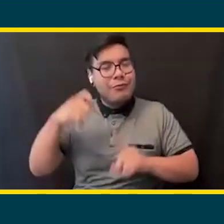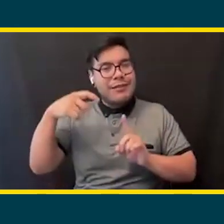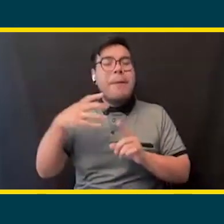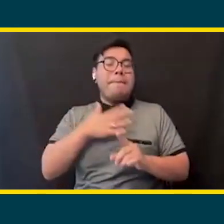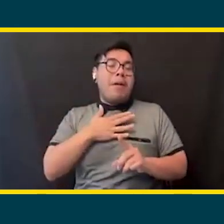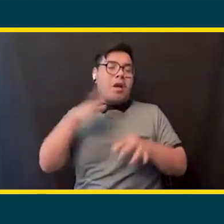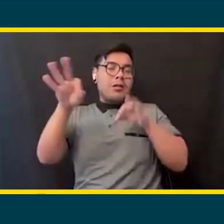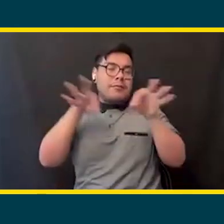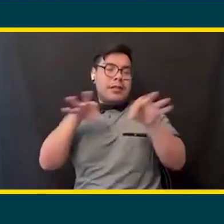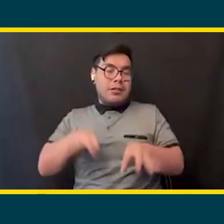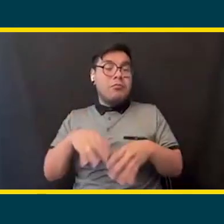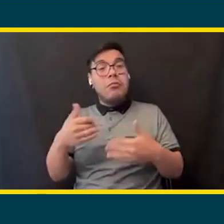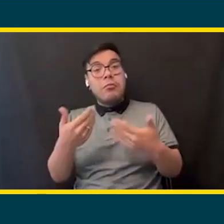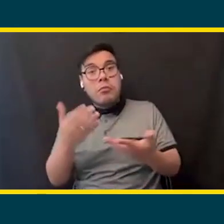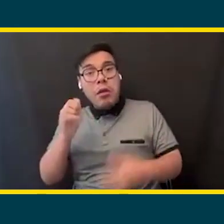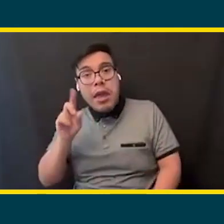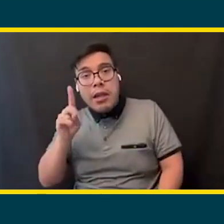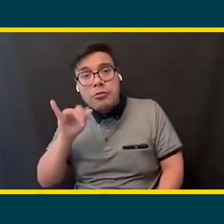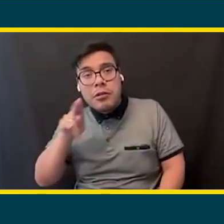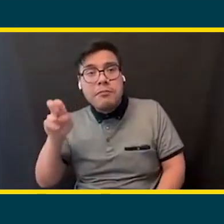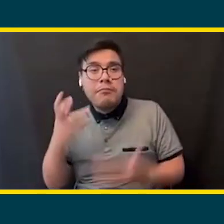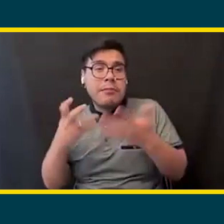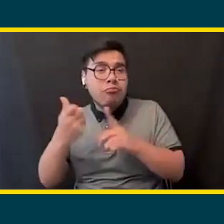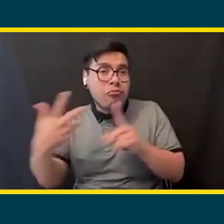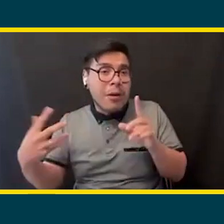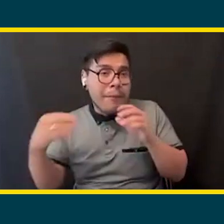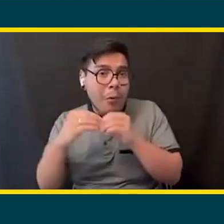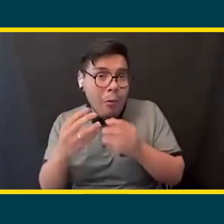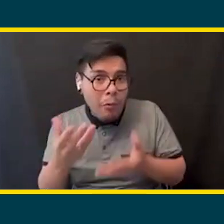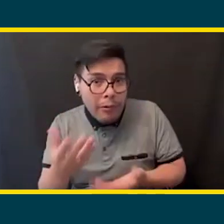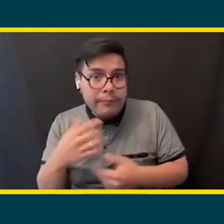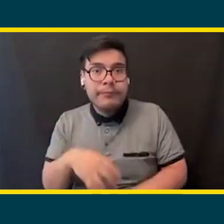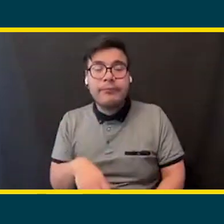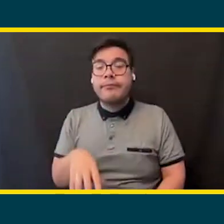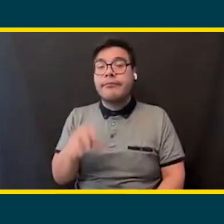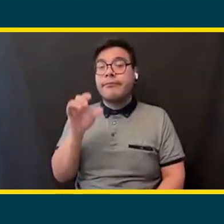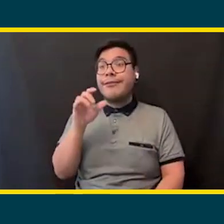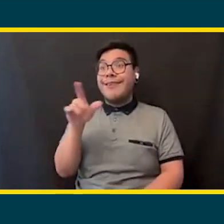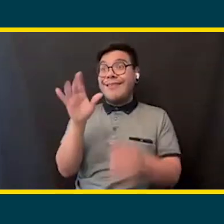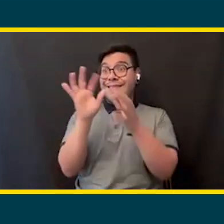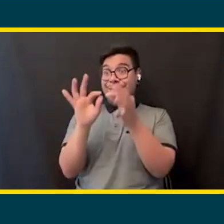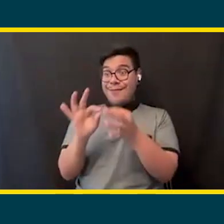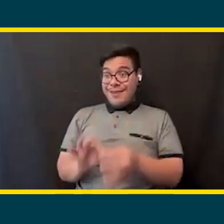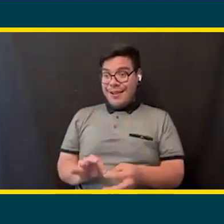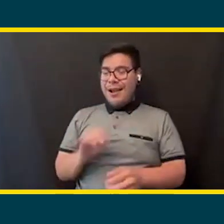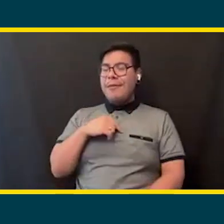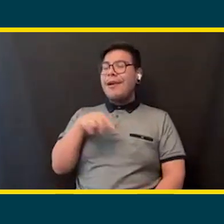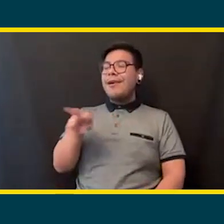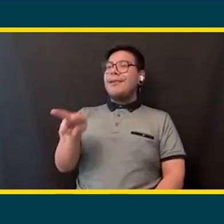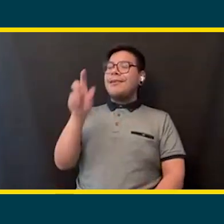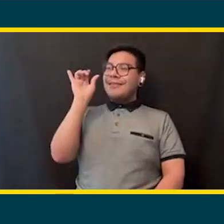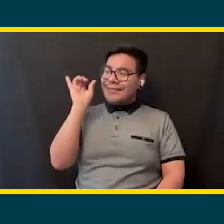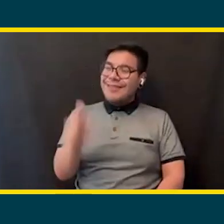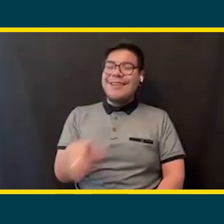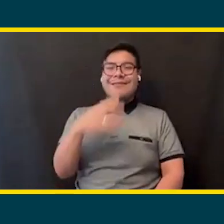of it. Adrian might have more to say on that. That I literally am in the comments. I'm like, that is the best way I've ever heard it explained. And